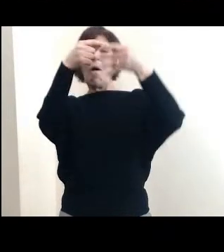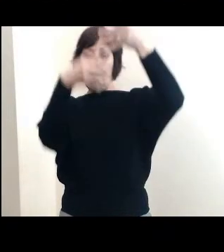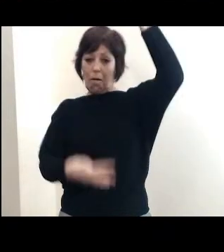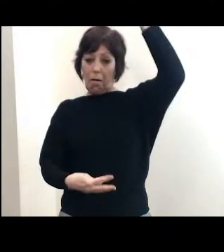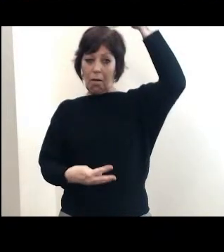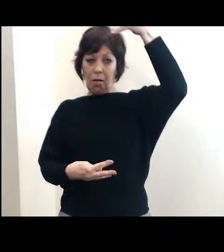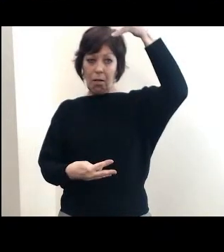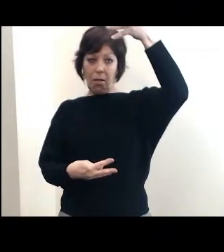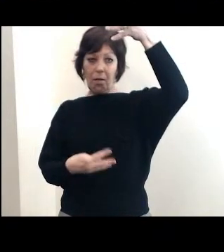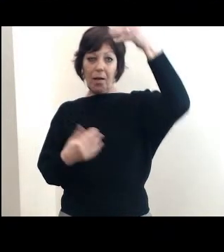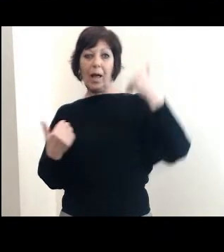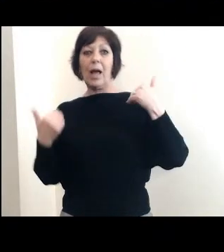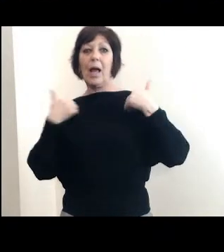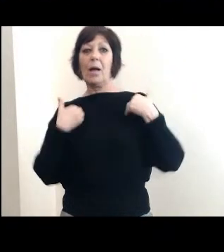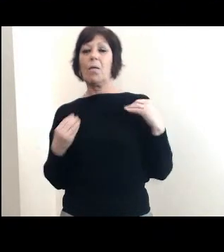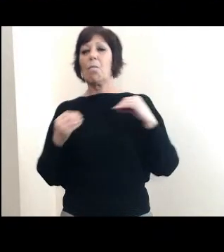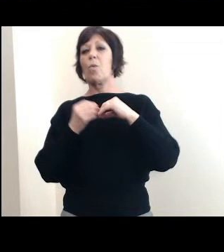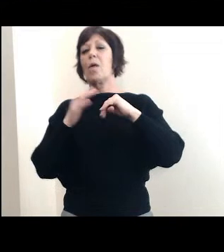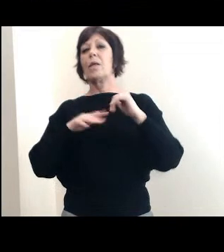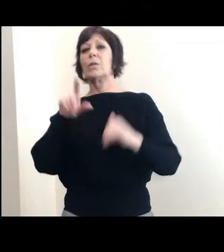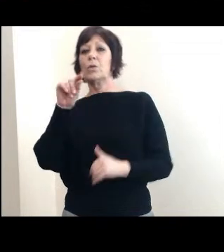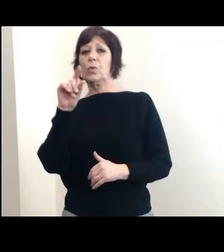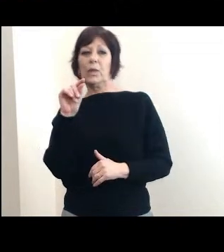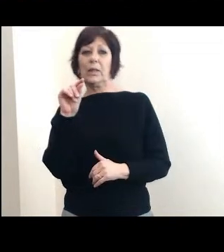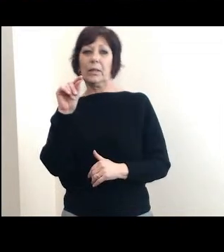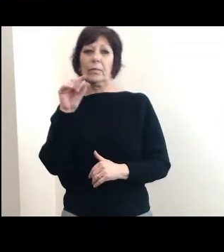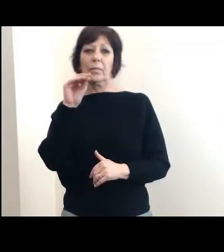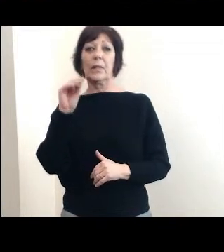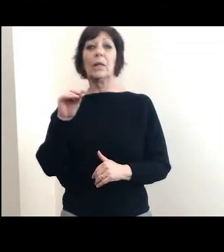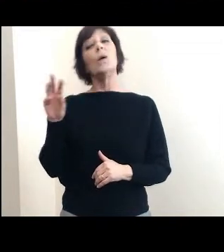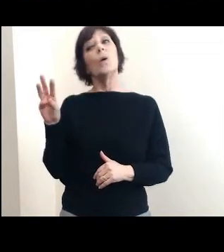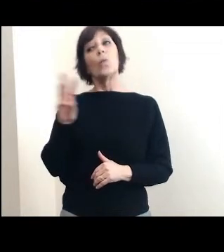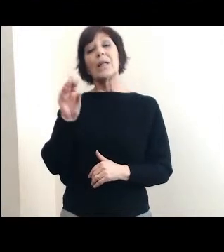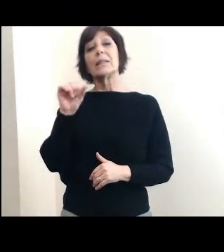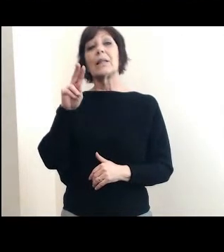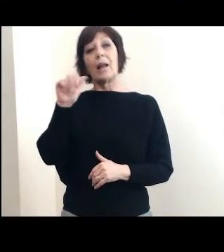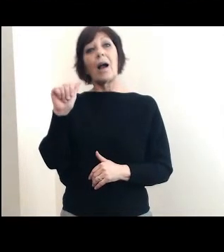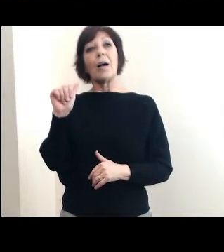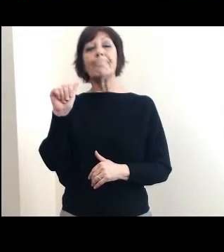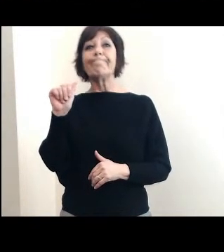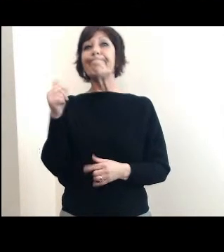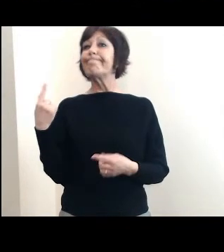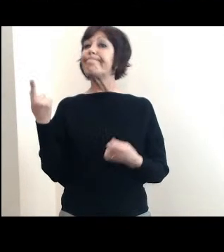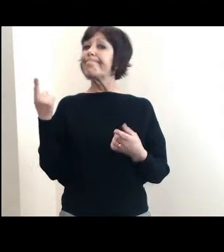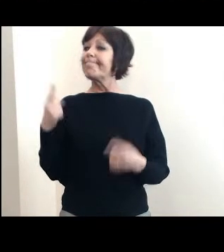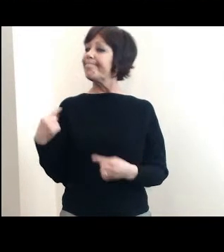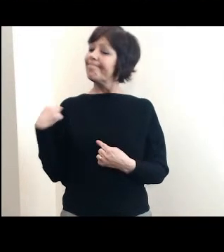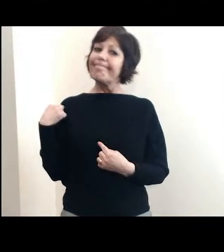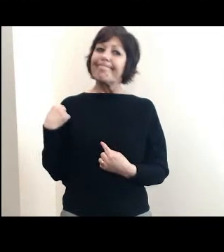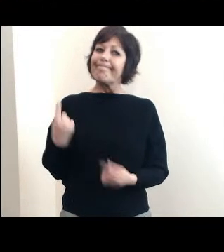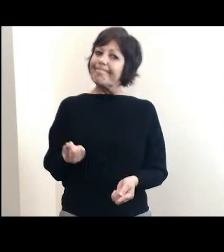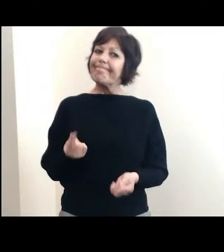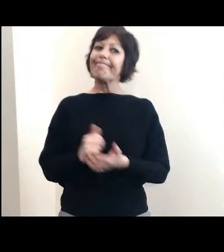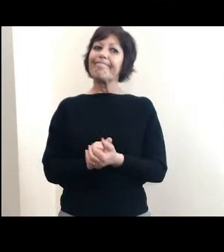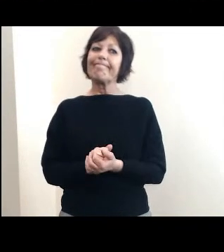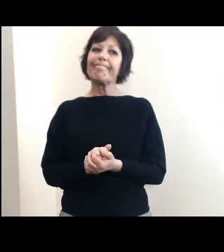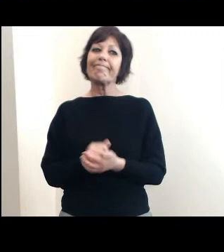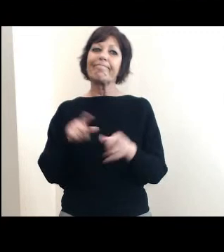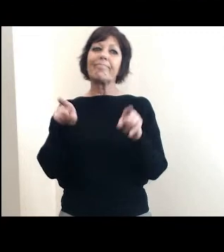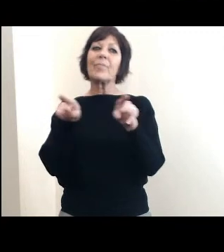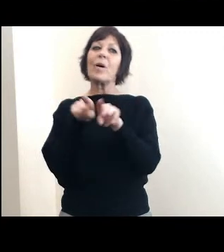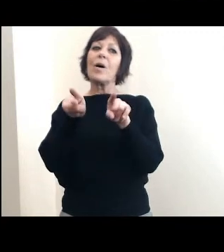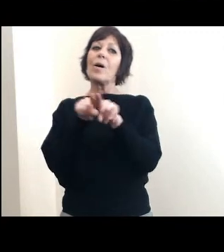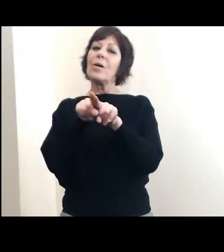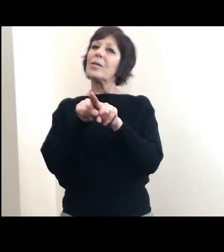and above. And the highest is West Seneca. West Seneca's had, in some ways, the last few weeks, some of the highest cases. It also has